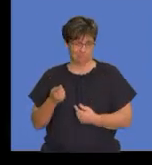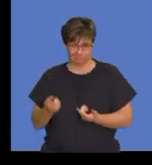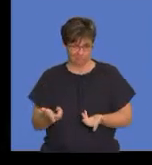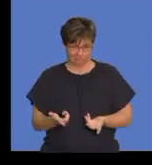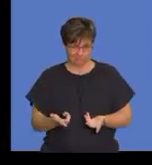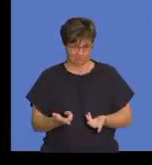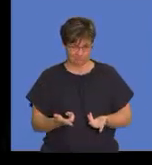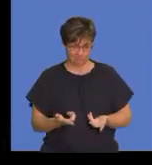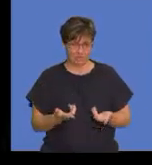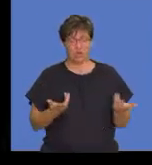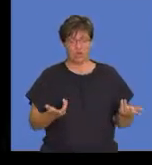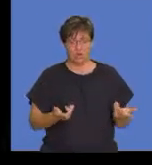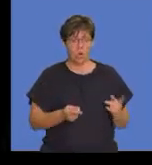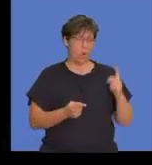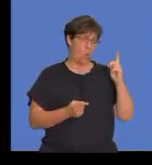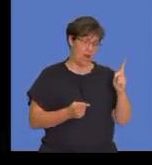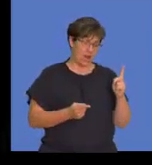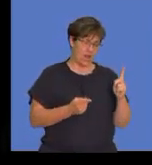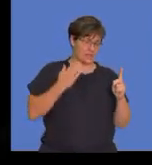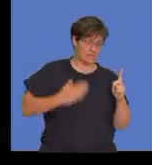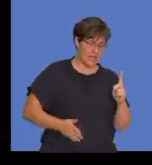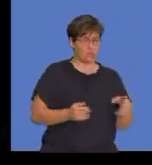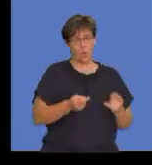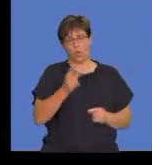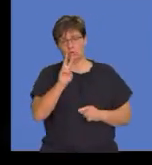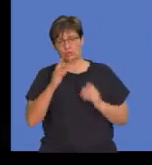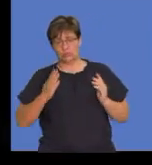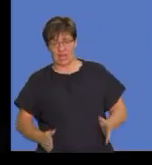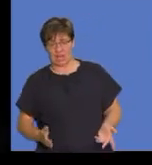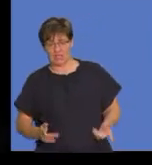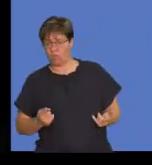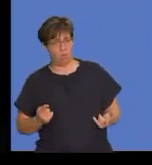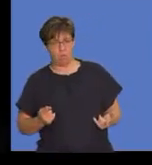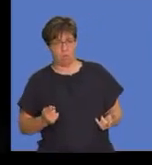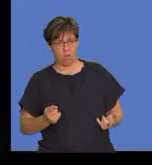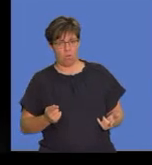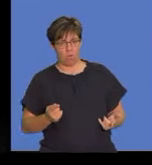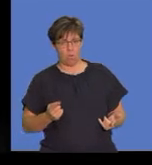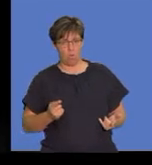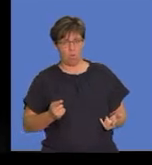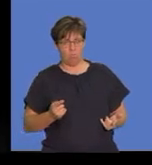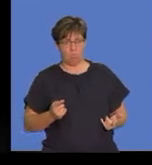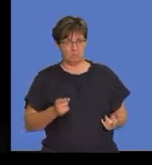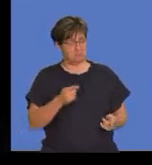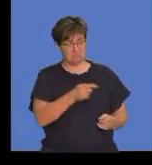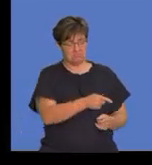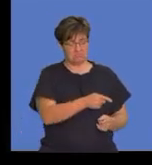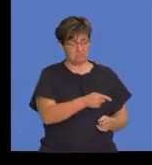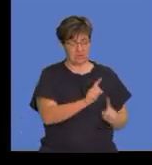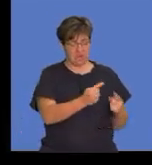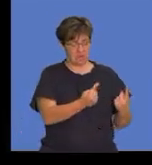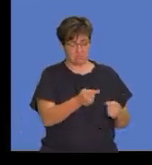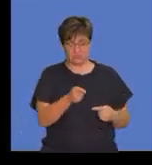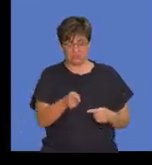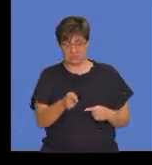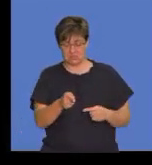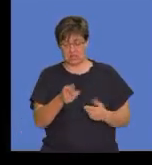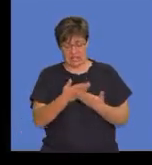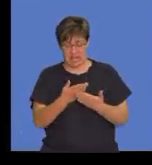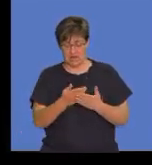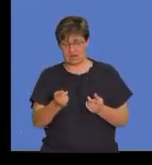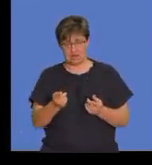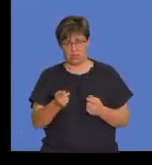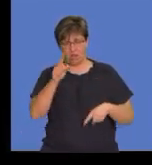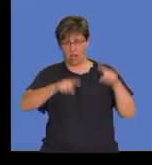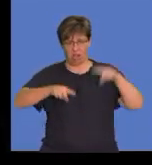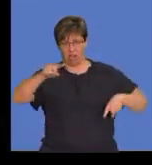given one side, or given two sides? Or is it all triangles? Can I do that with each and every triangle? Remember, we have like